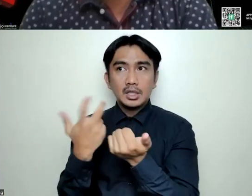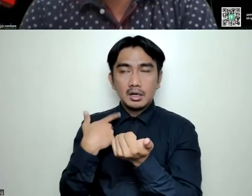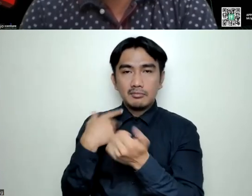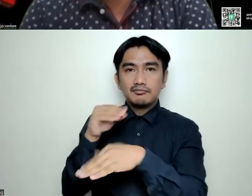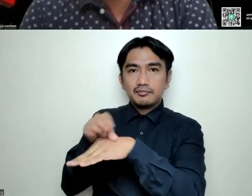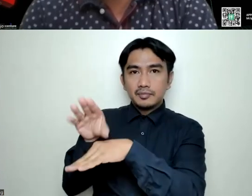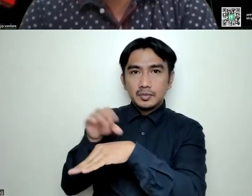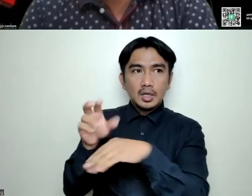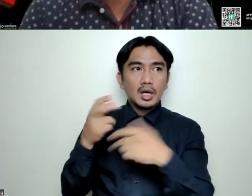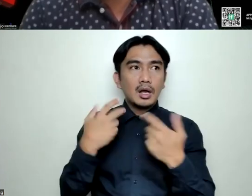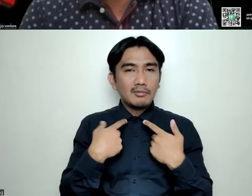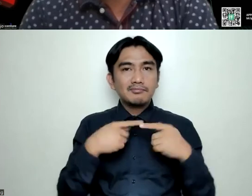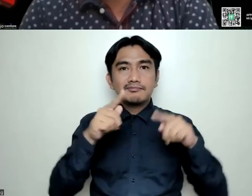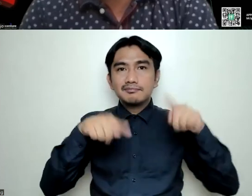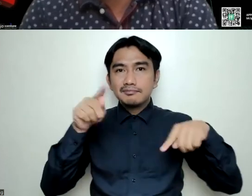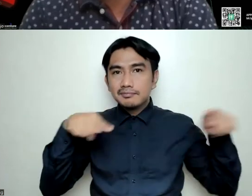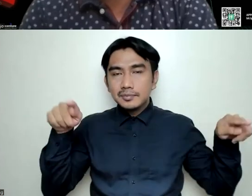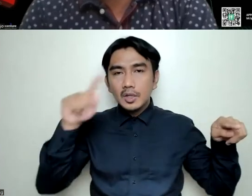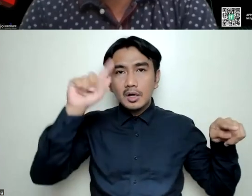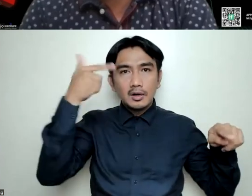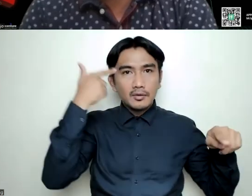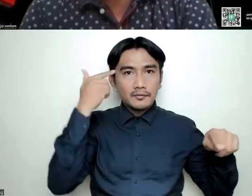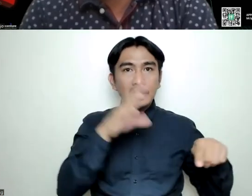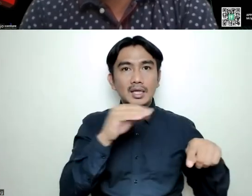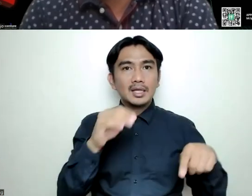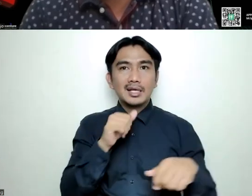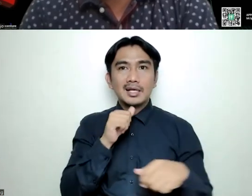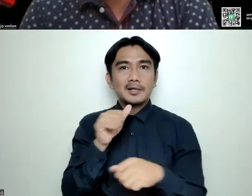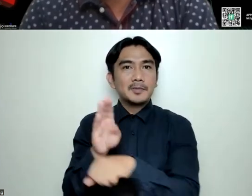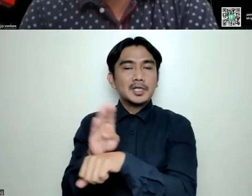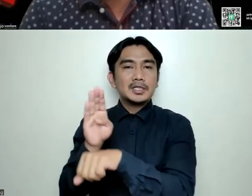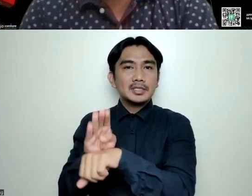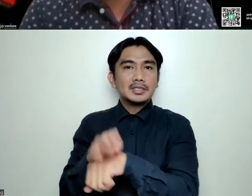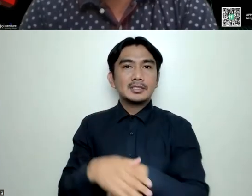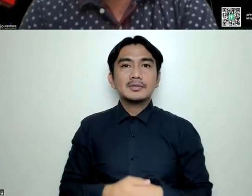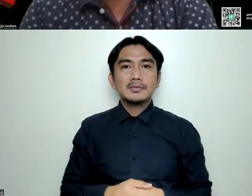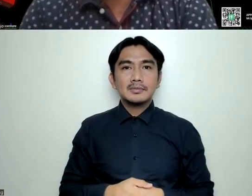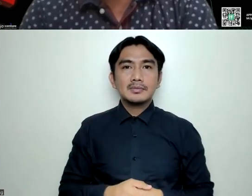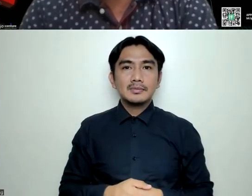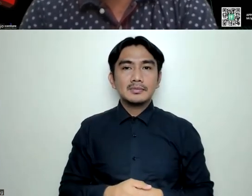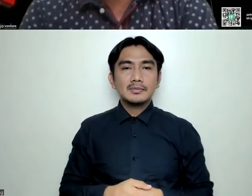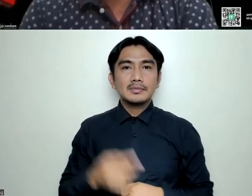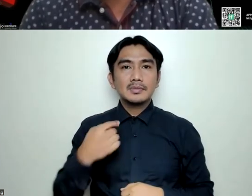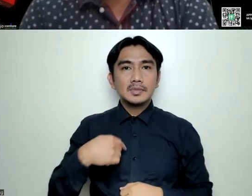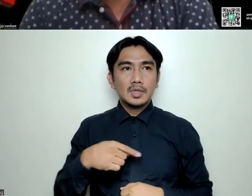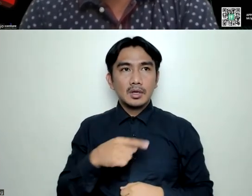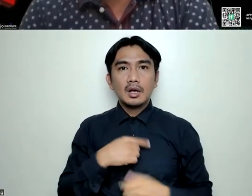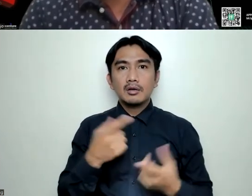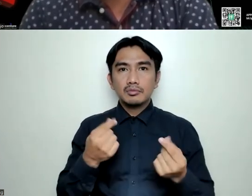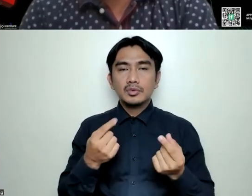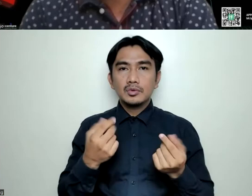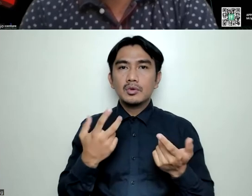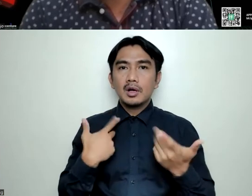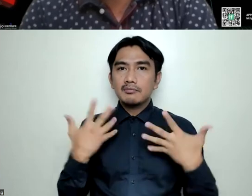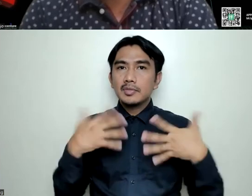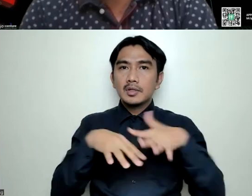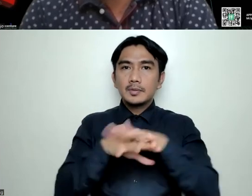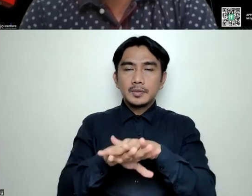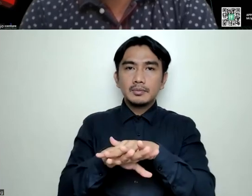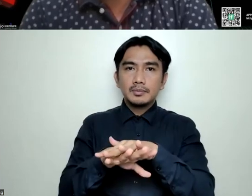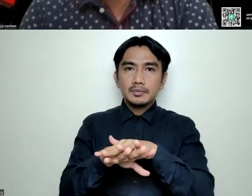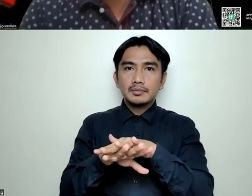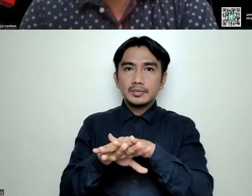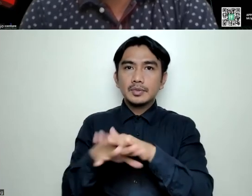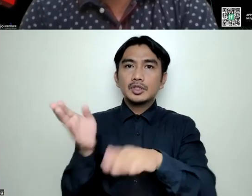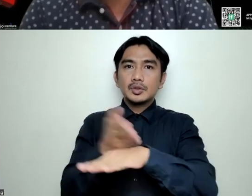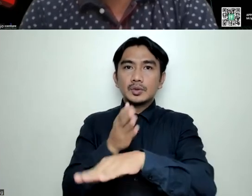intergovernmental agencies, and non-business. Because what you want is to also mainstream sustainability by teaching them na